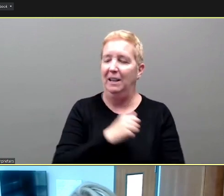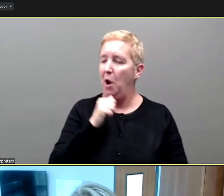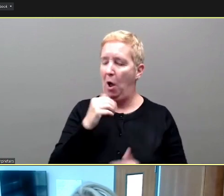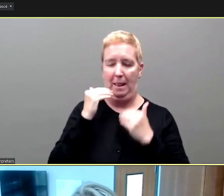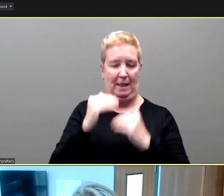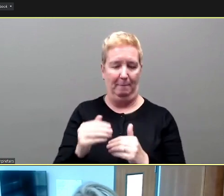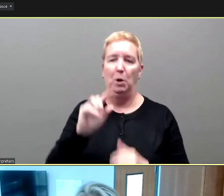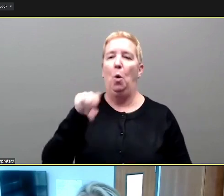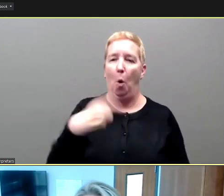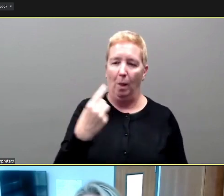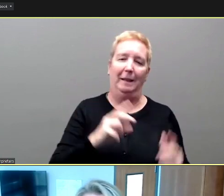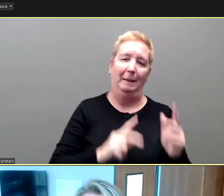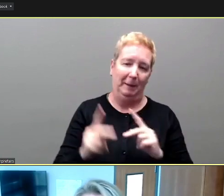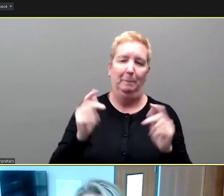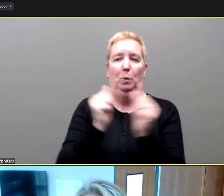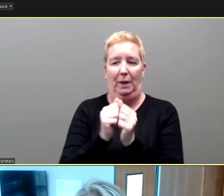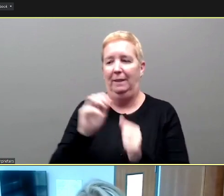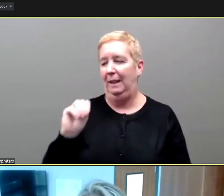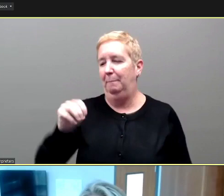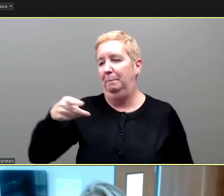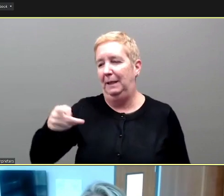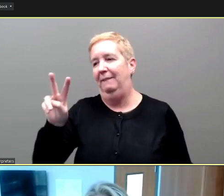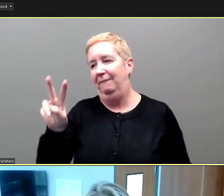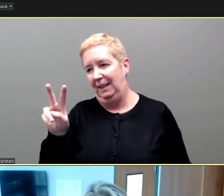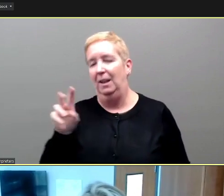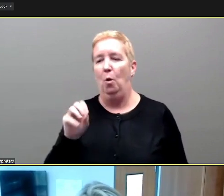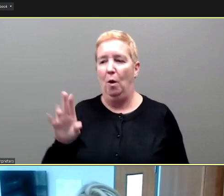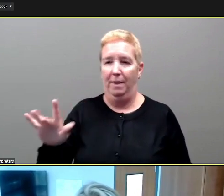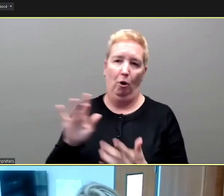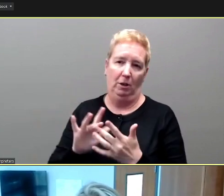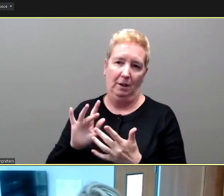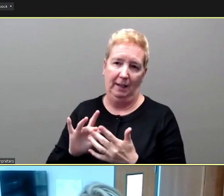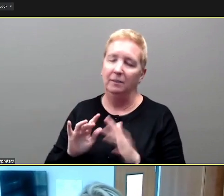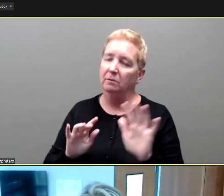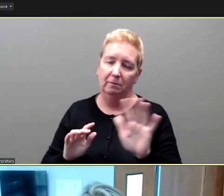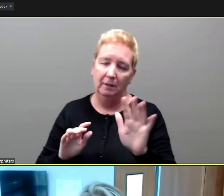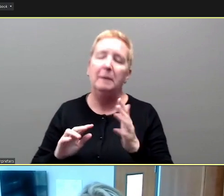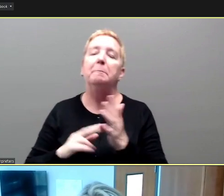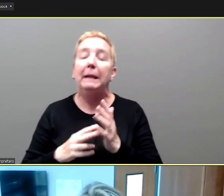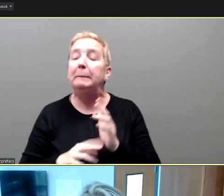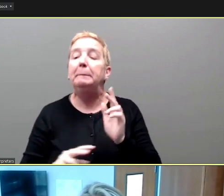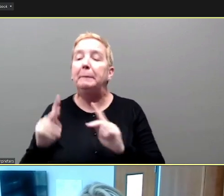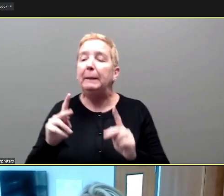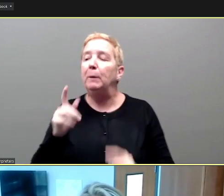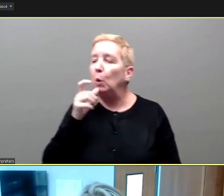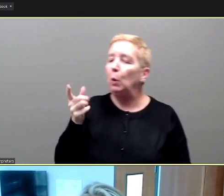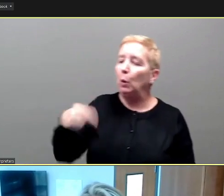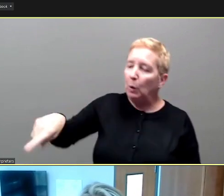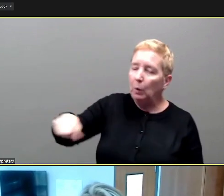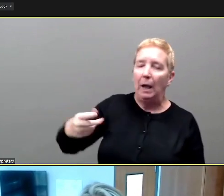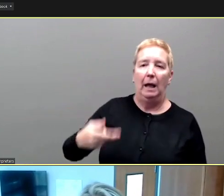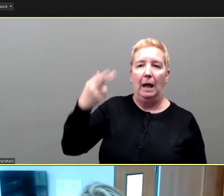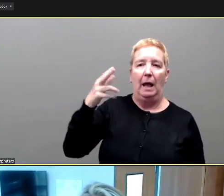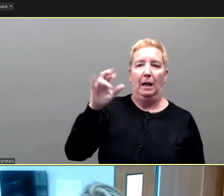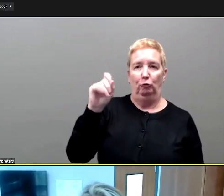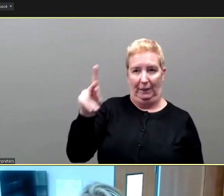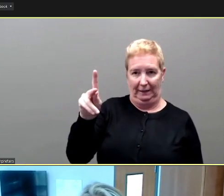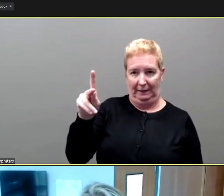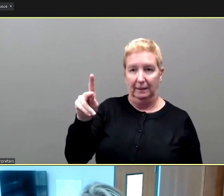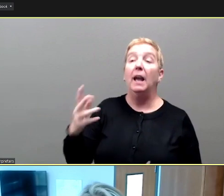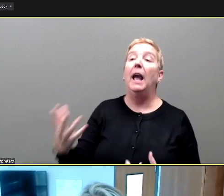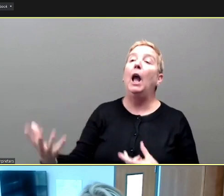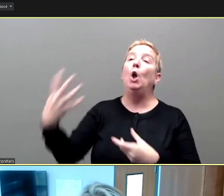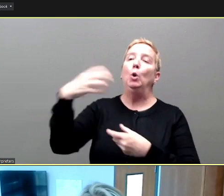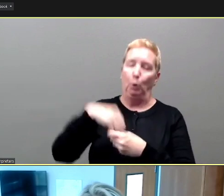only to people with monkeypox. Correct. Or their contacts. It's limited to people at high risk. It includes